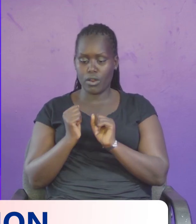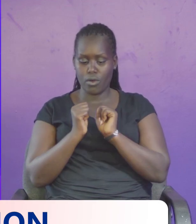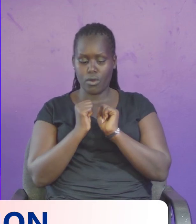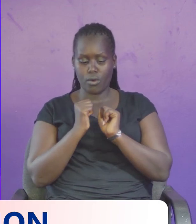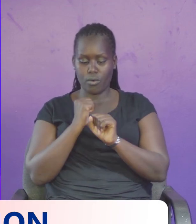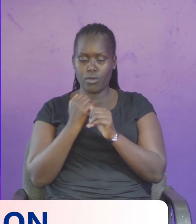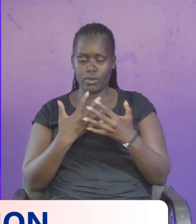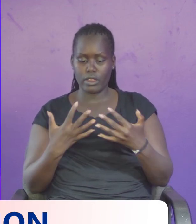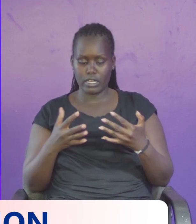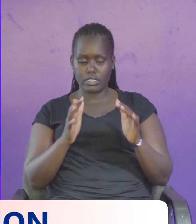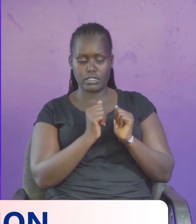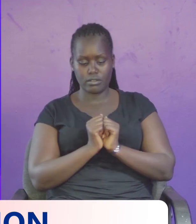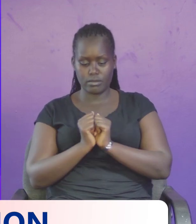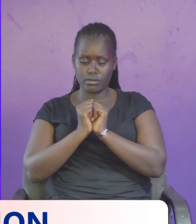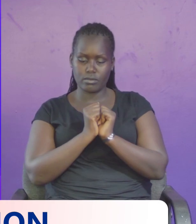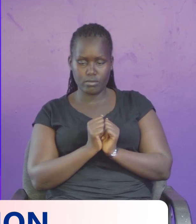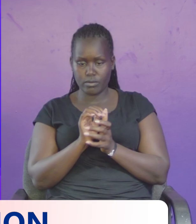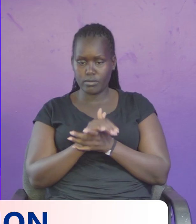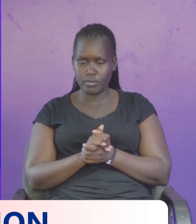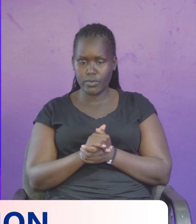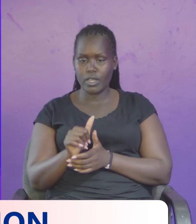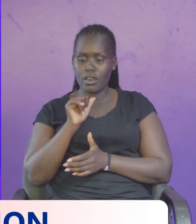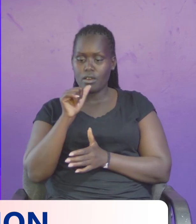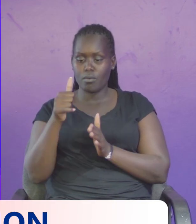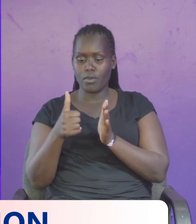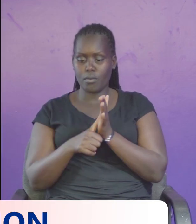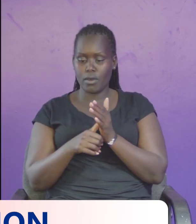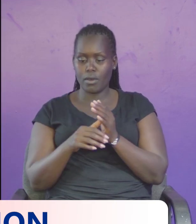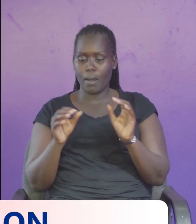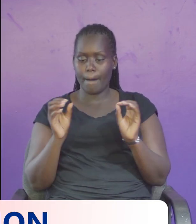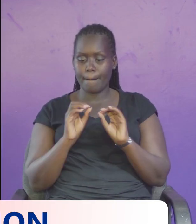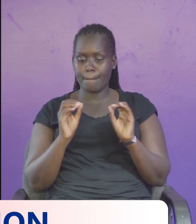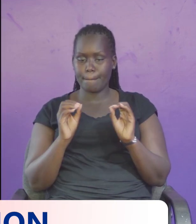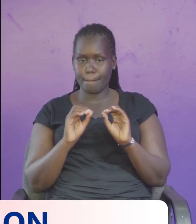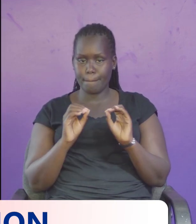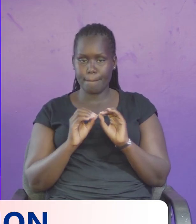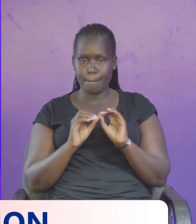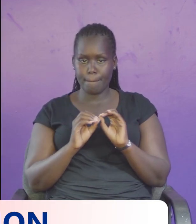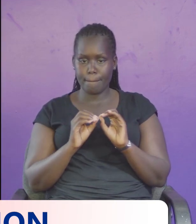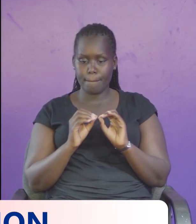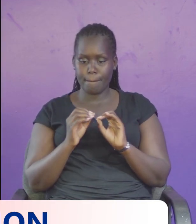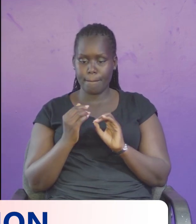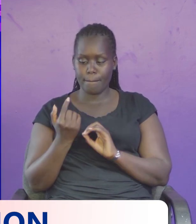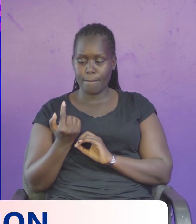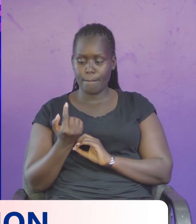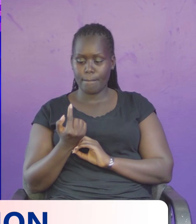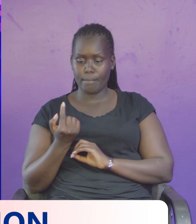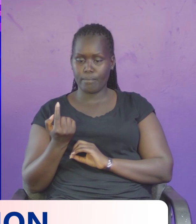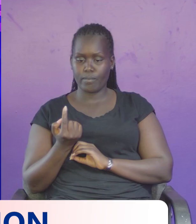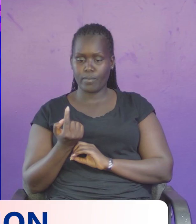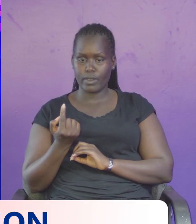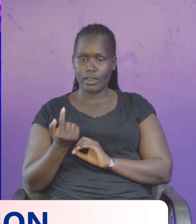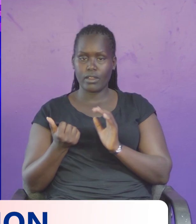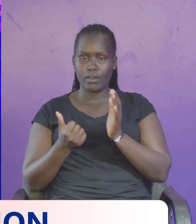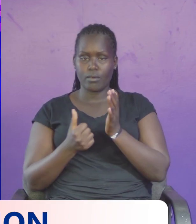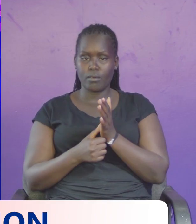problem lies. it is not a problem, Mr. Jonah. It is only Because a the problem to internet- the ruler. The internet